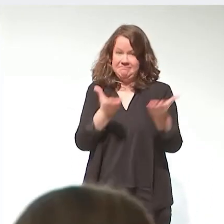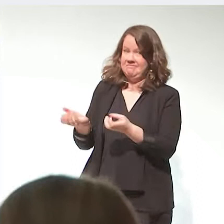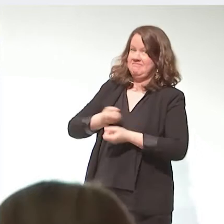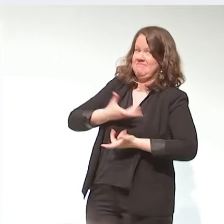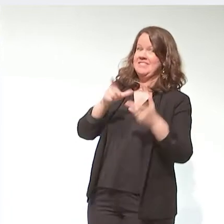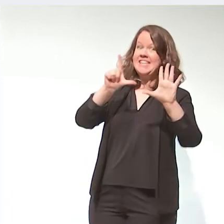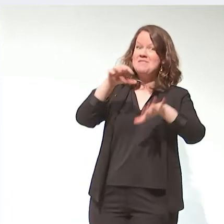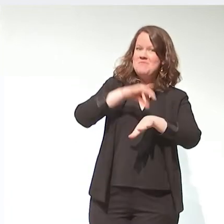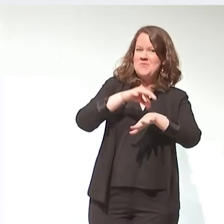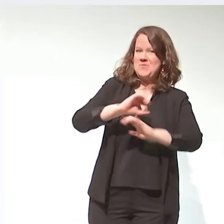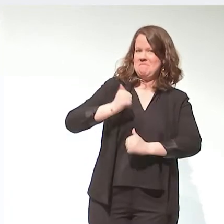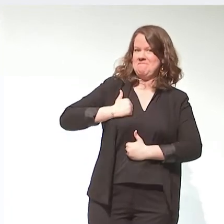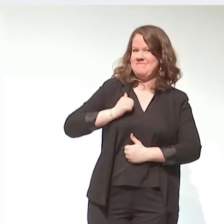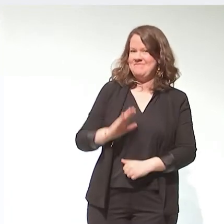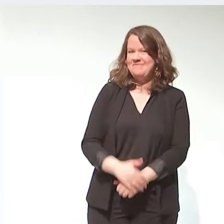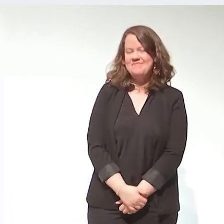minutes, madam.